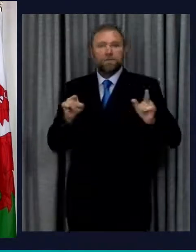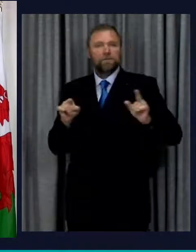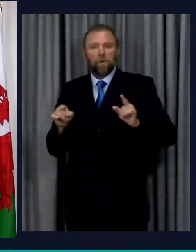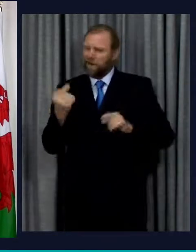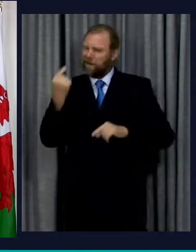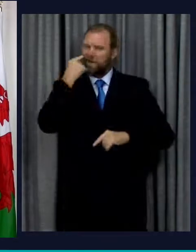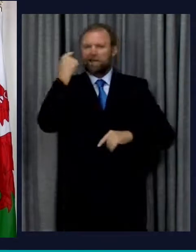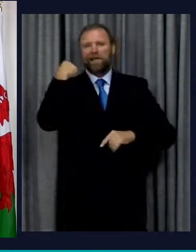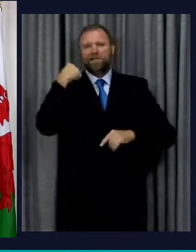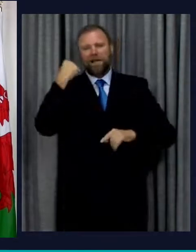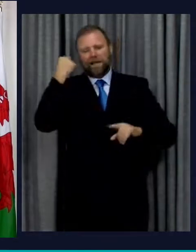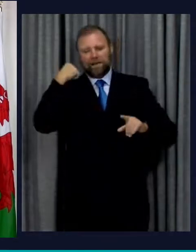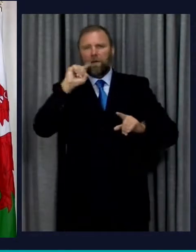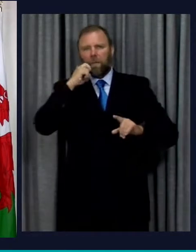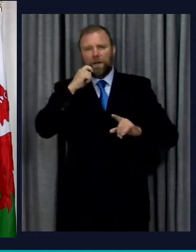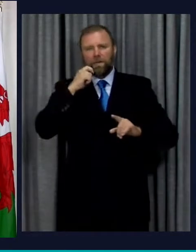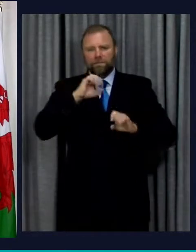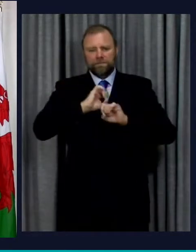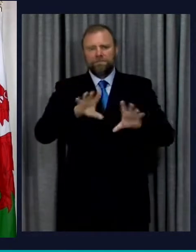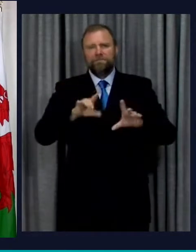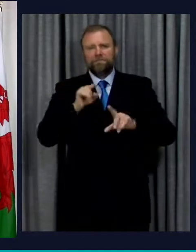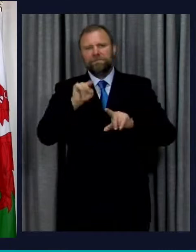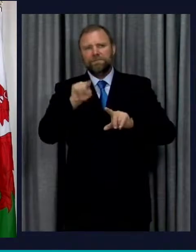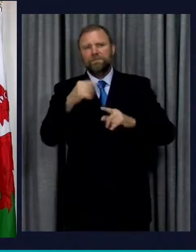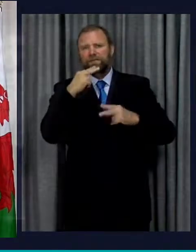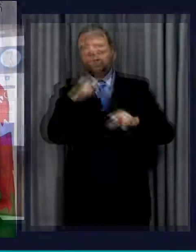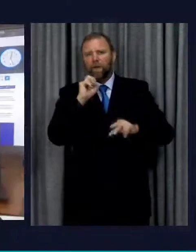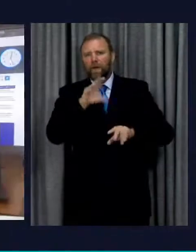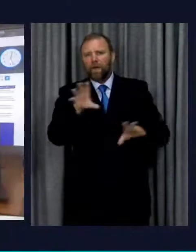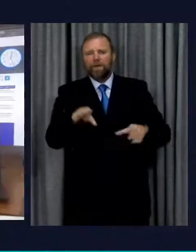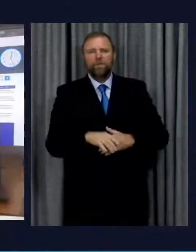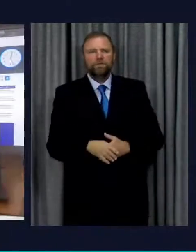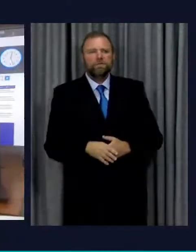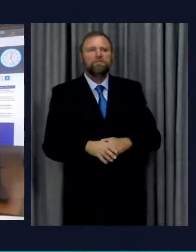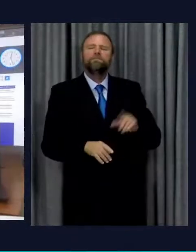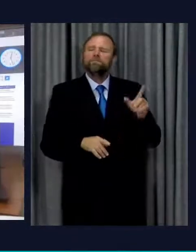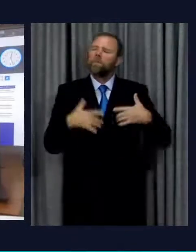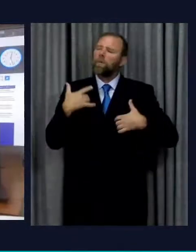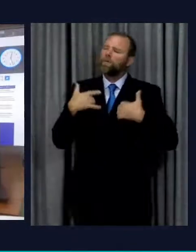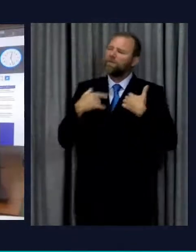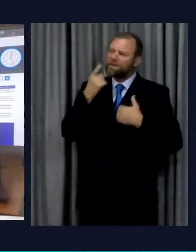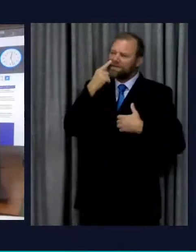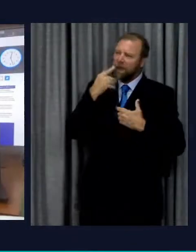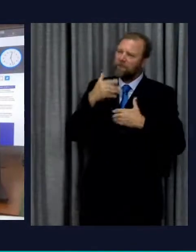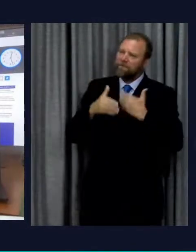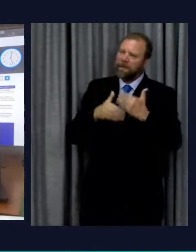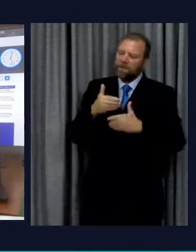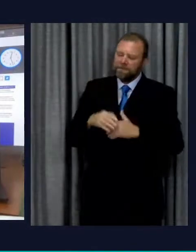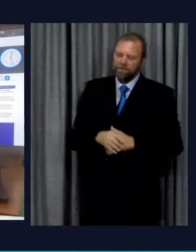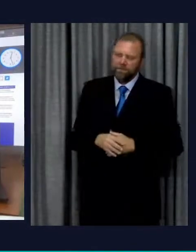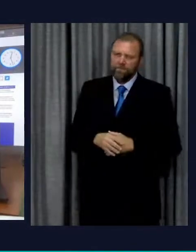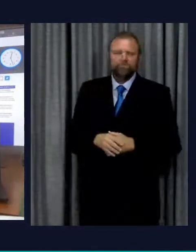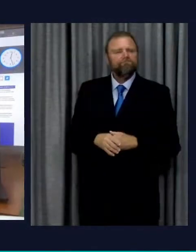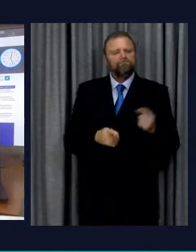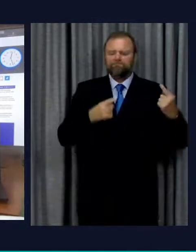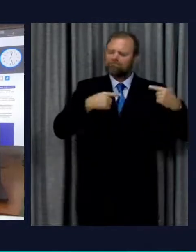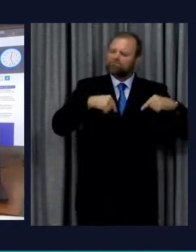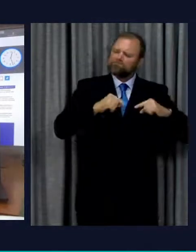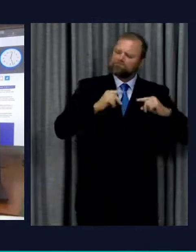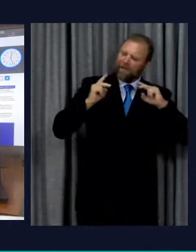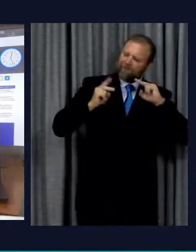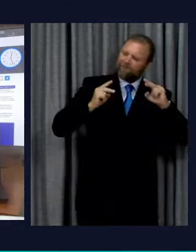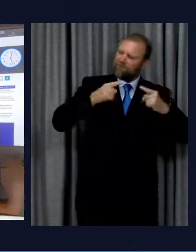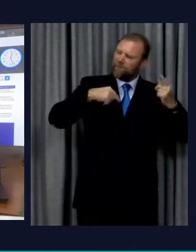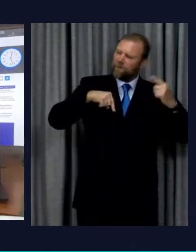but at yesterday's Economic Summit as well. Well, we look forward to seeing how that develops. Viewers to carers worldwide too have a